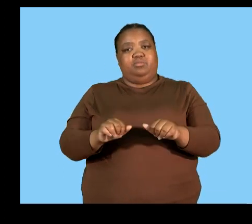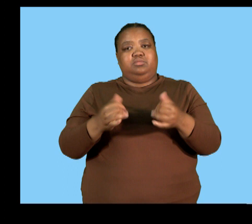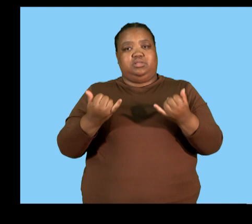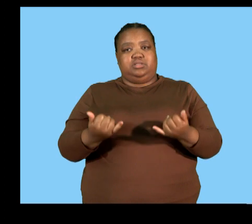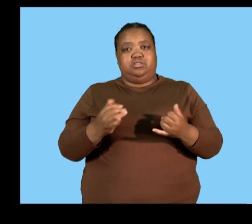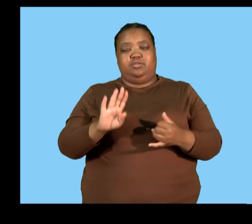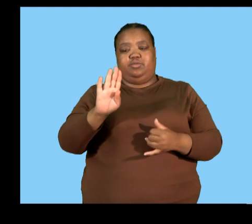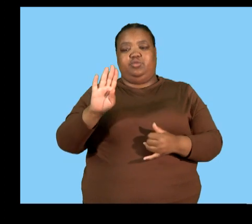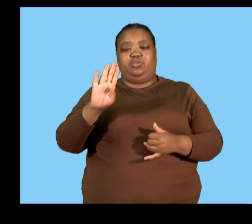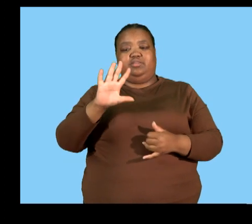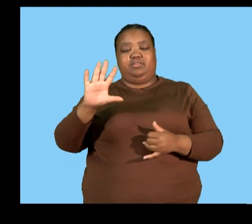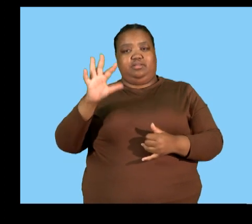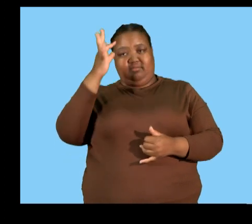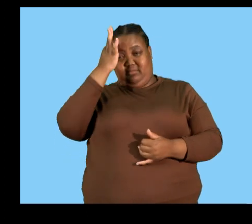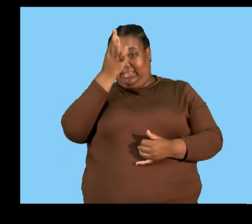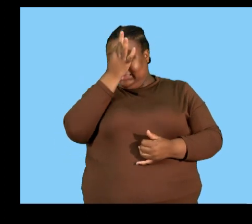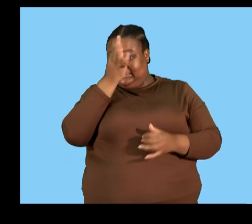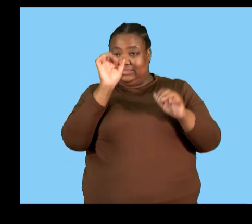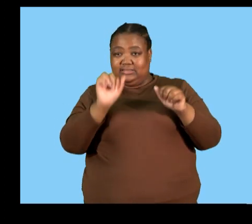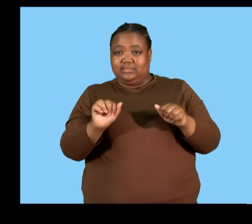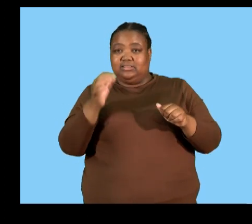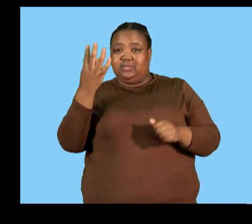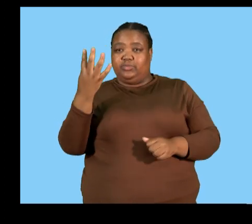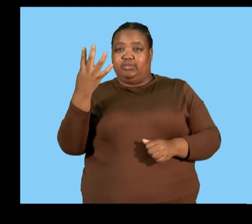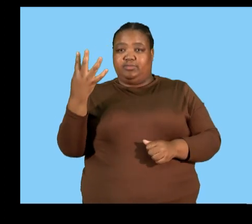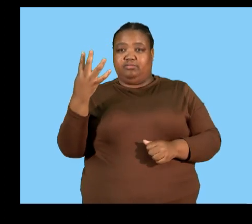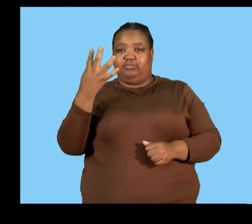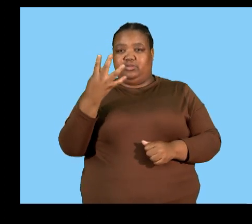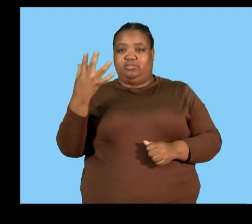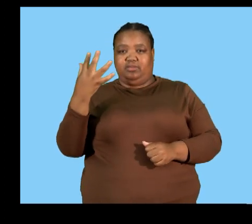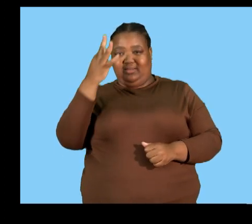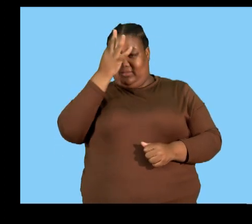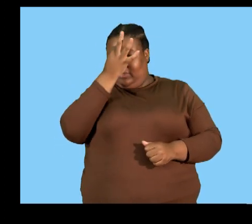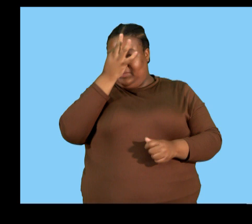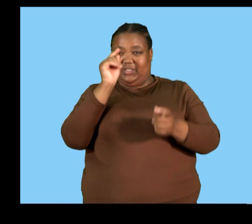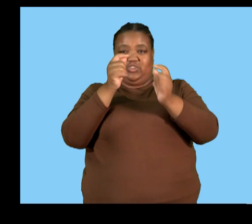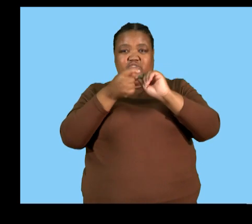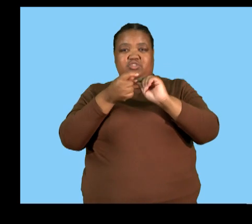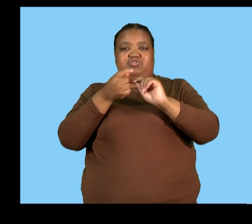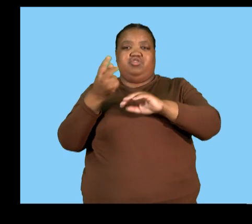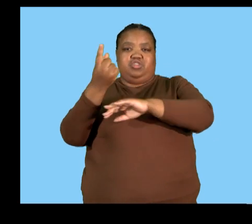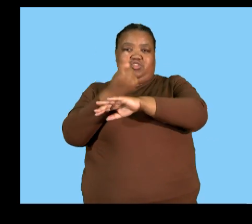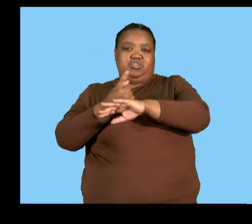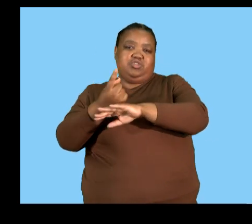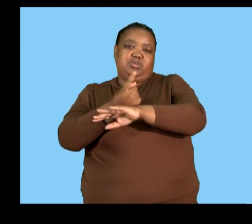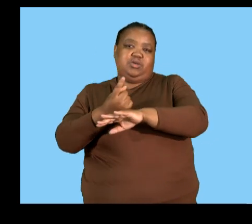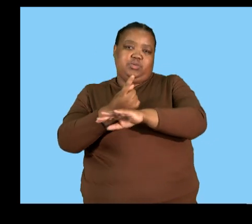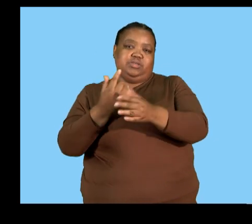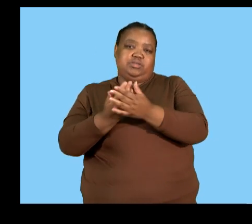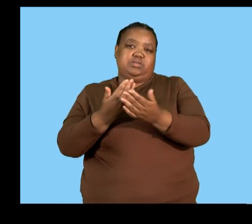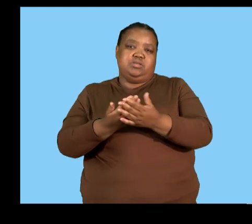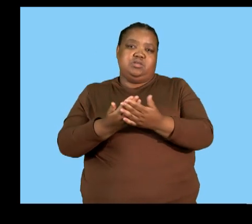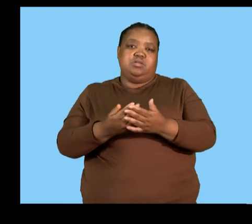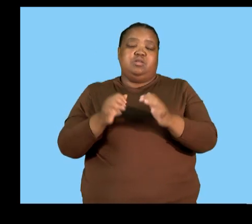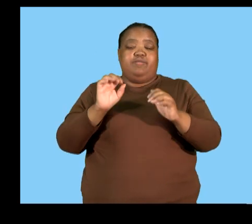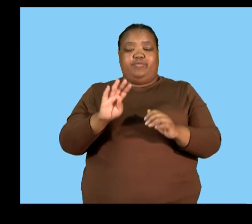45 minutes. Because it's not stated to us, you can simply say 45 minutes and convert it to hours. So you're going